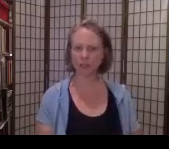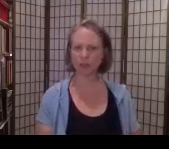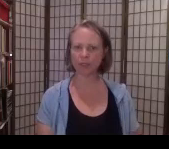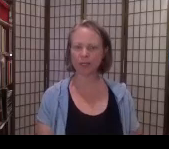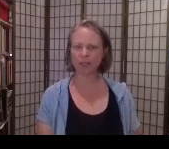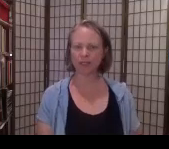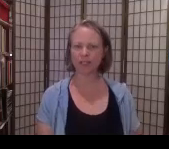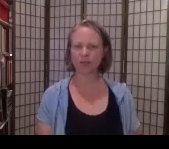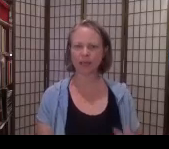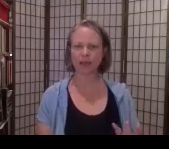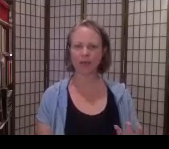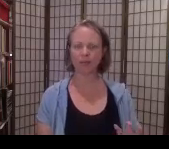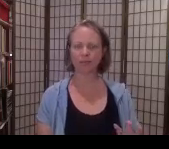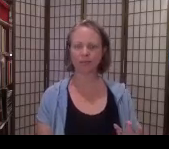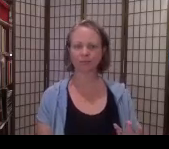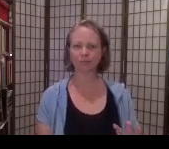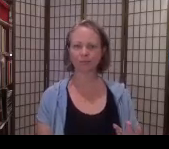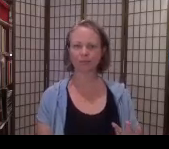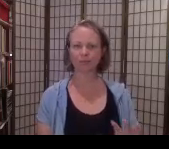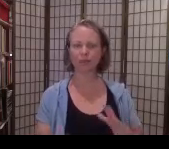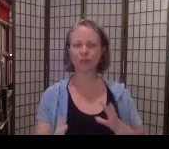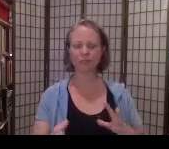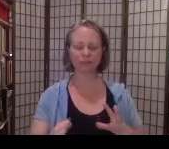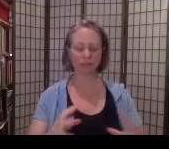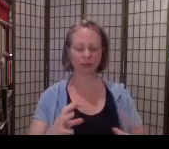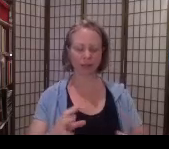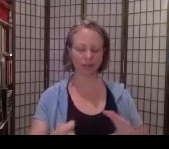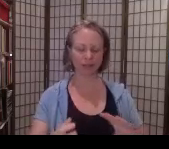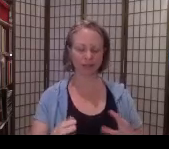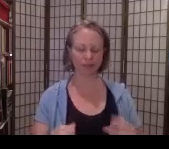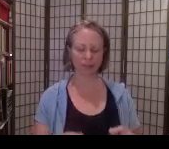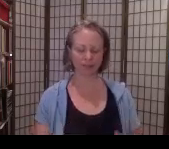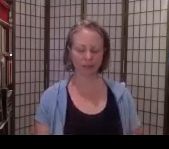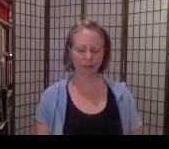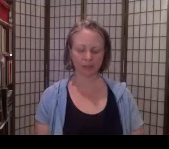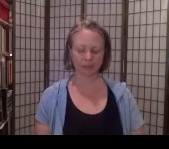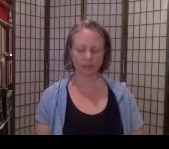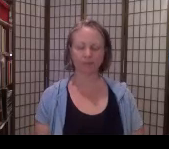do. It's showing how humans'